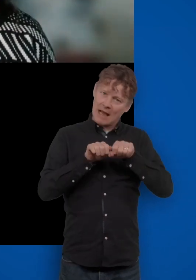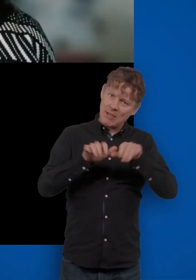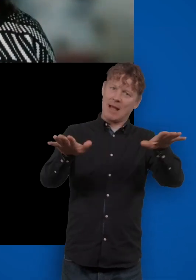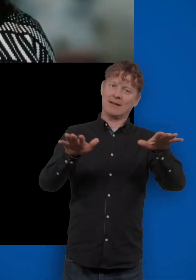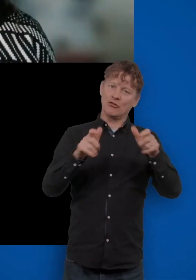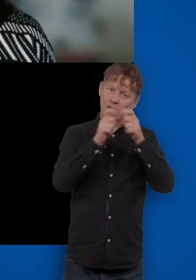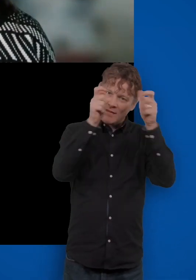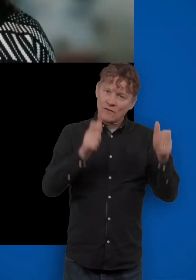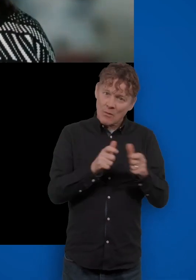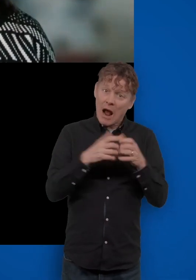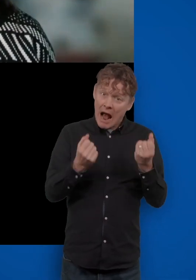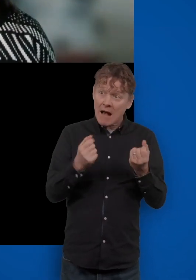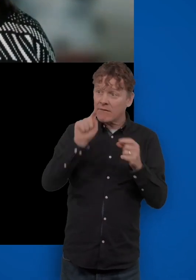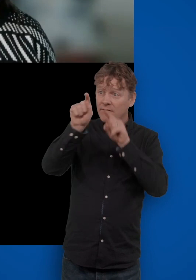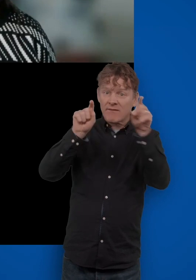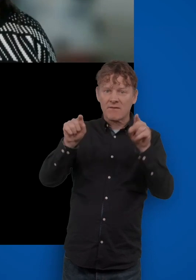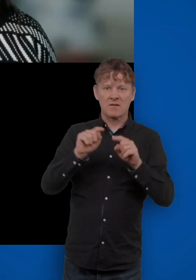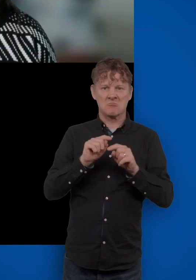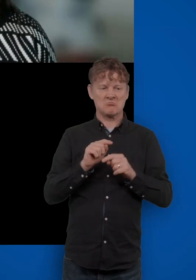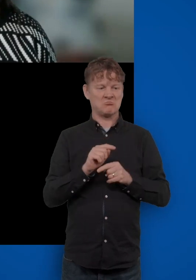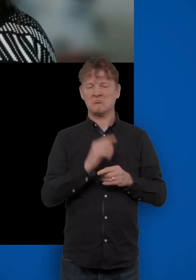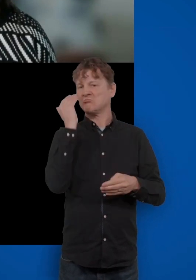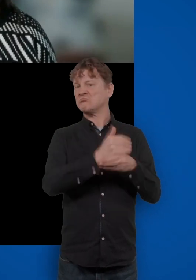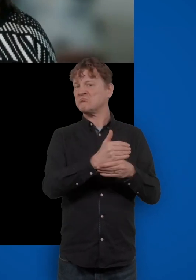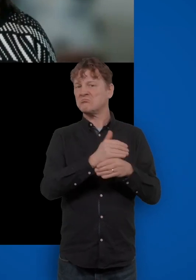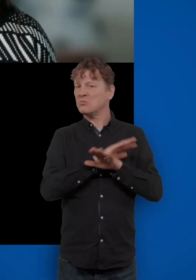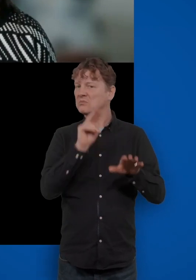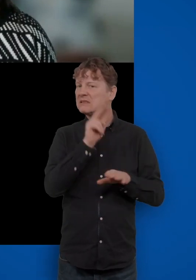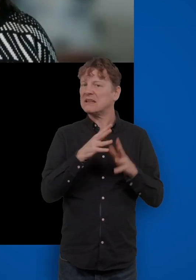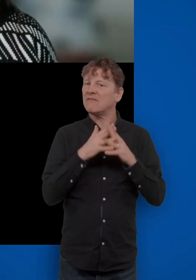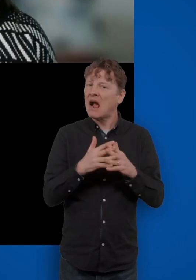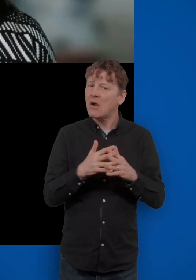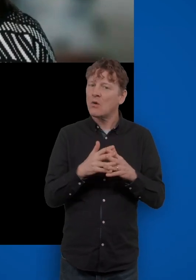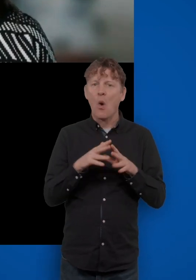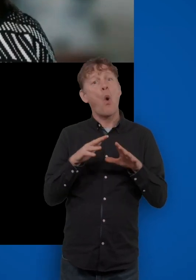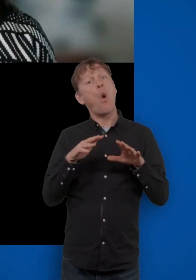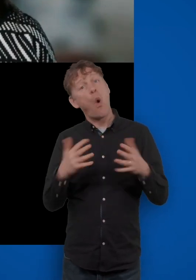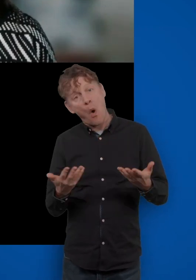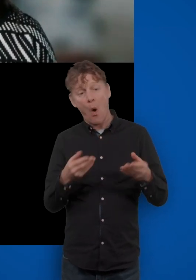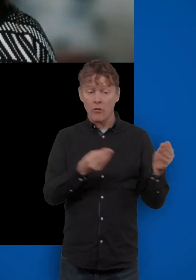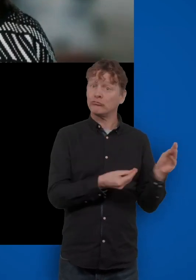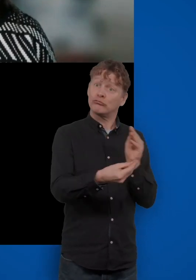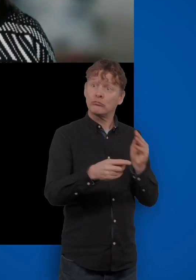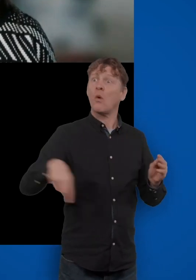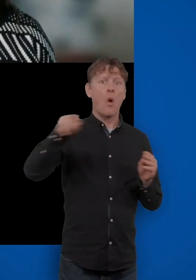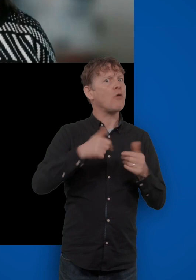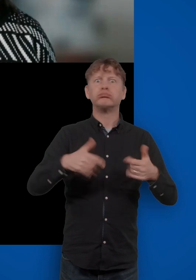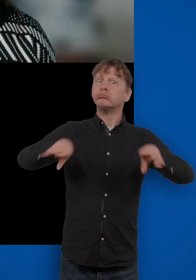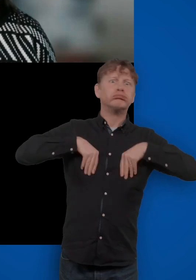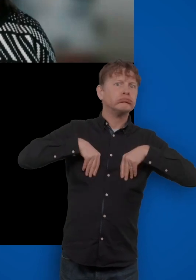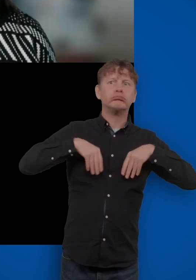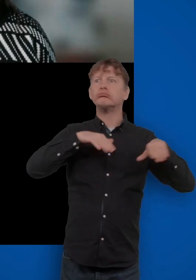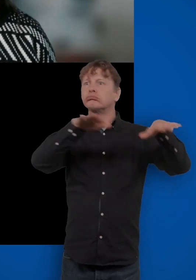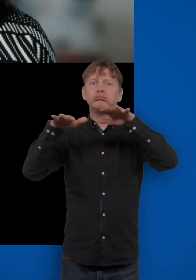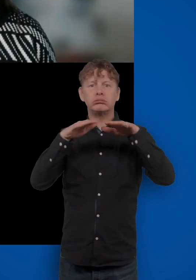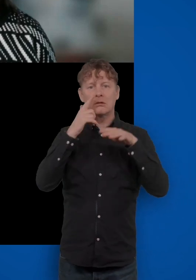of the progression framework? Are there people that don't see the value in it, or is it something that's fairly universally accepted, even if the